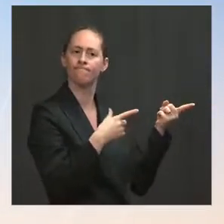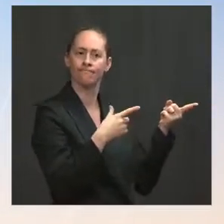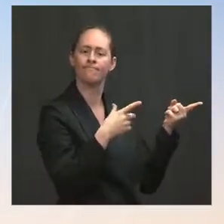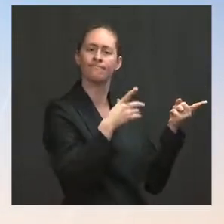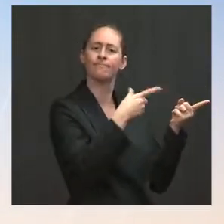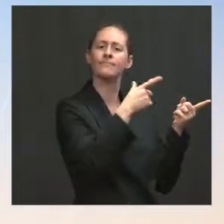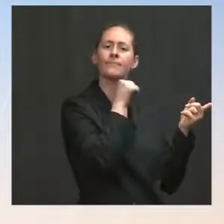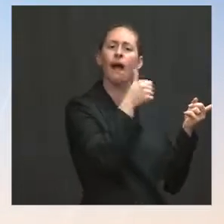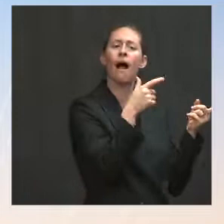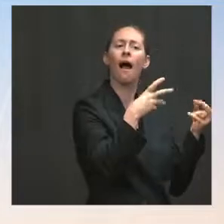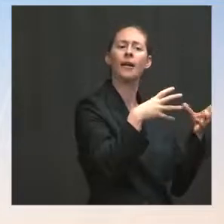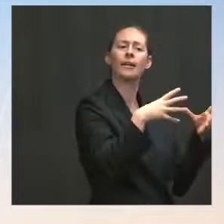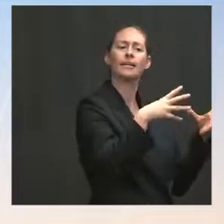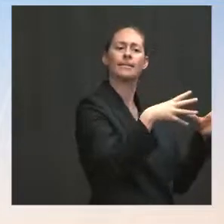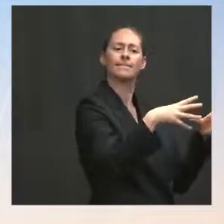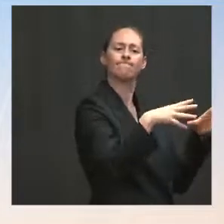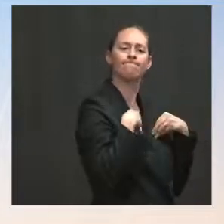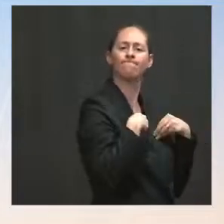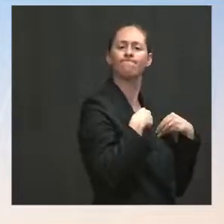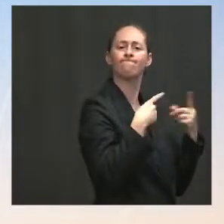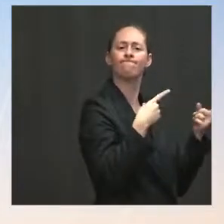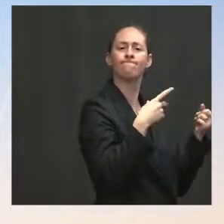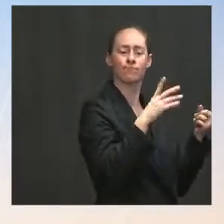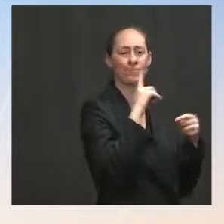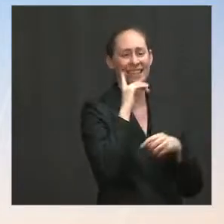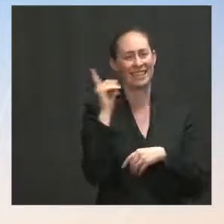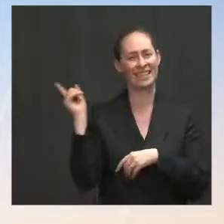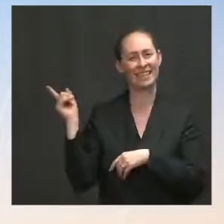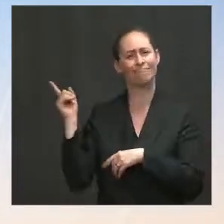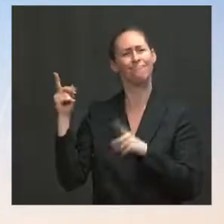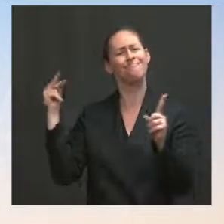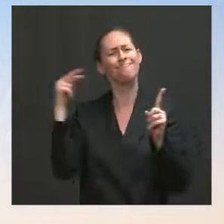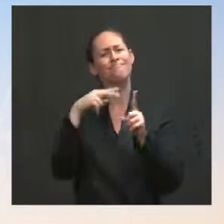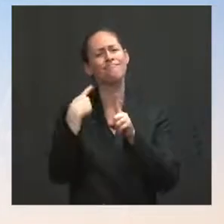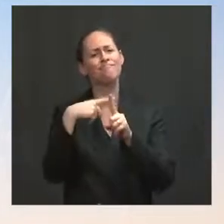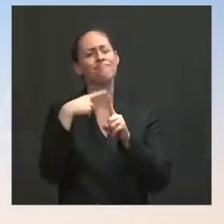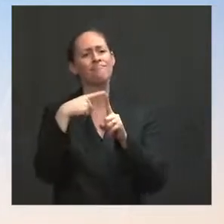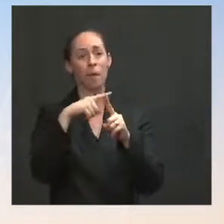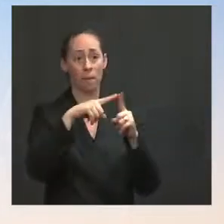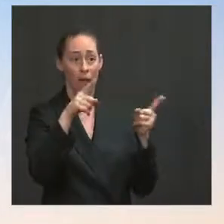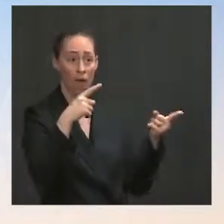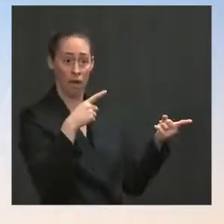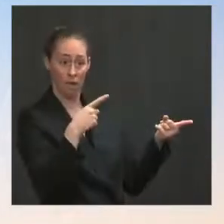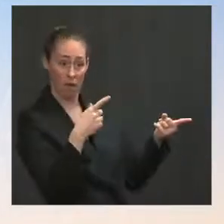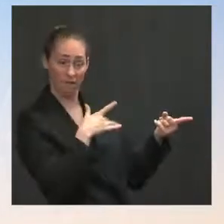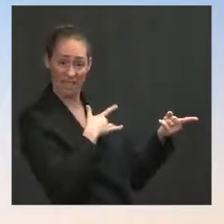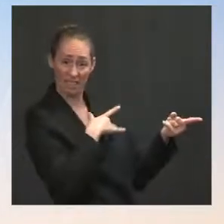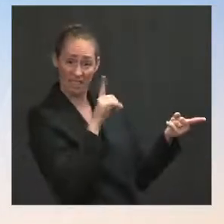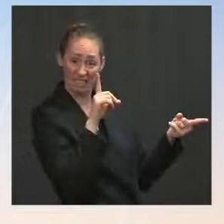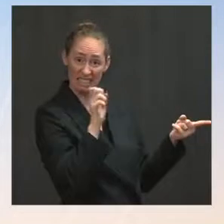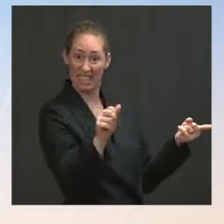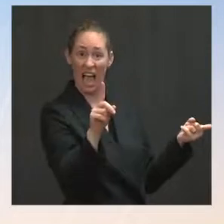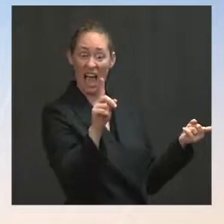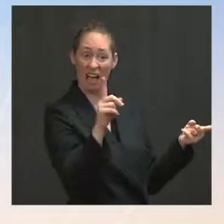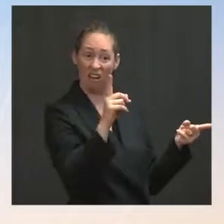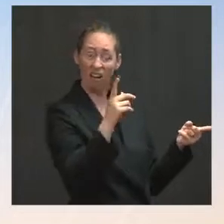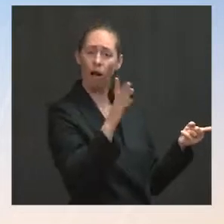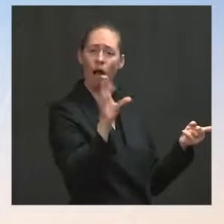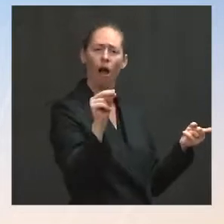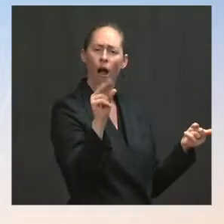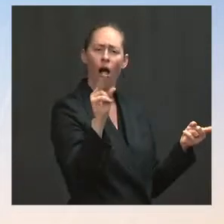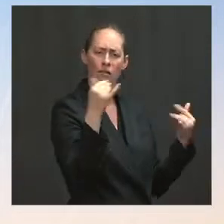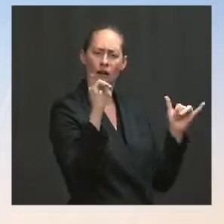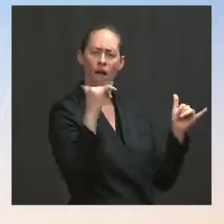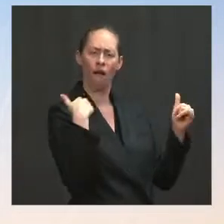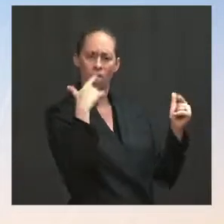the Oval Office right now, that it's dead. We don't accept that. We believe there needs to be a path forward. He's going to ask the Vice President to help